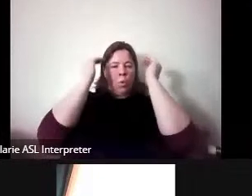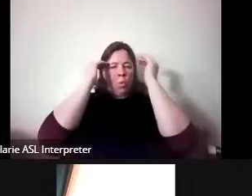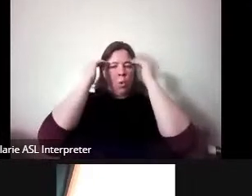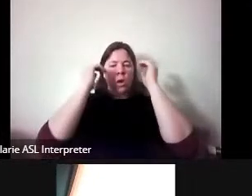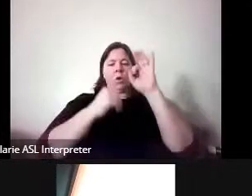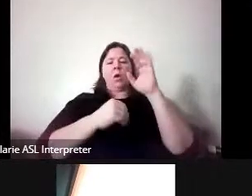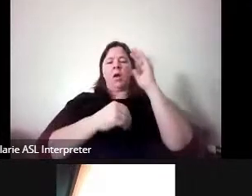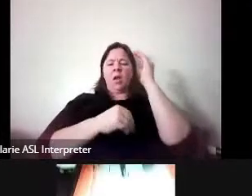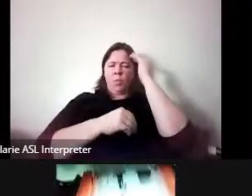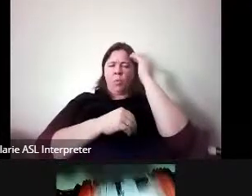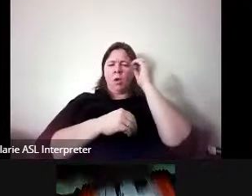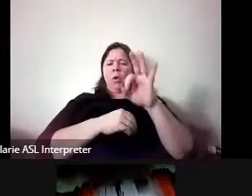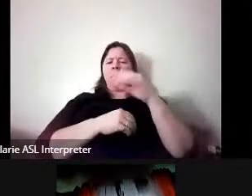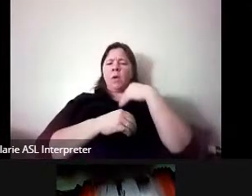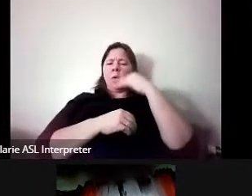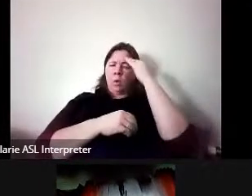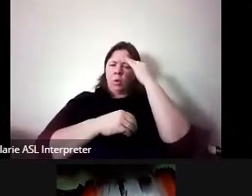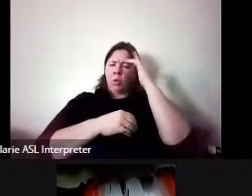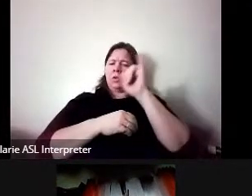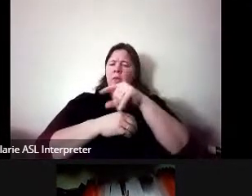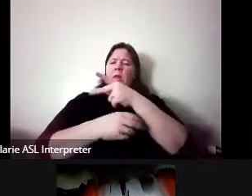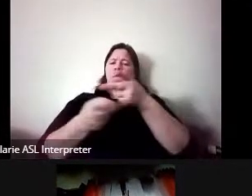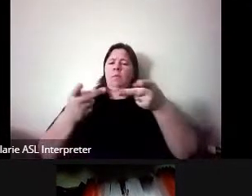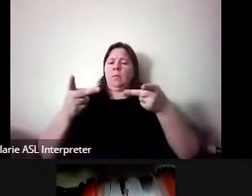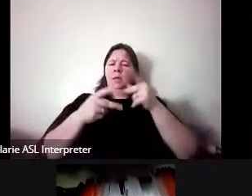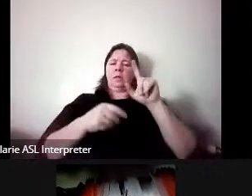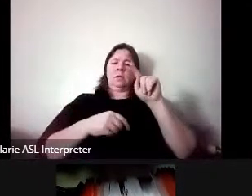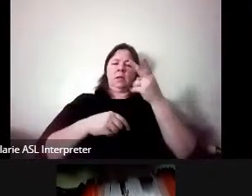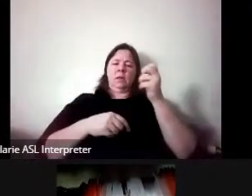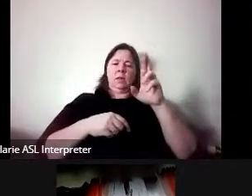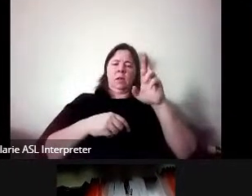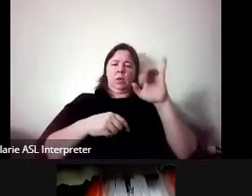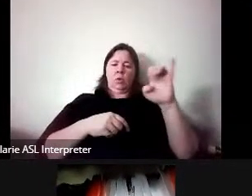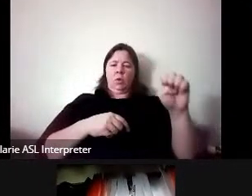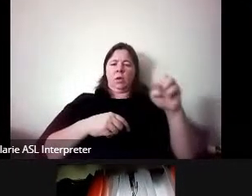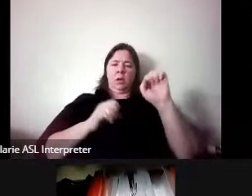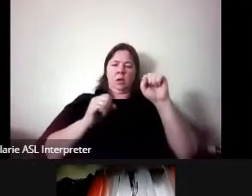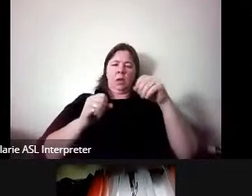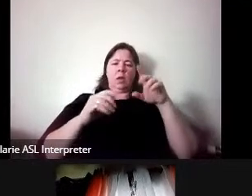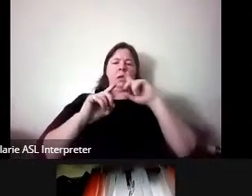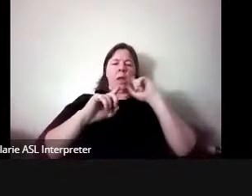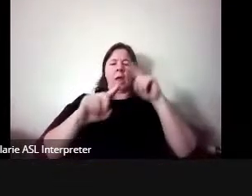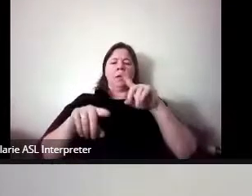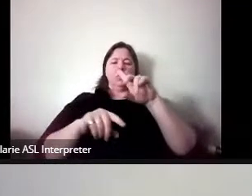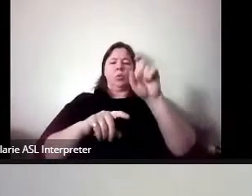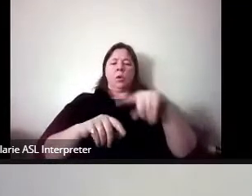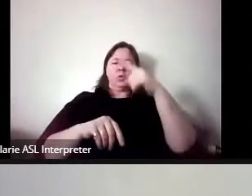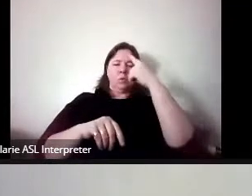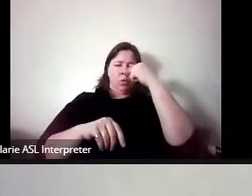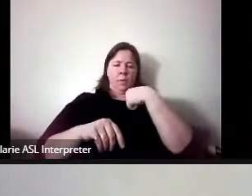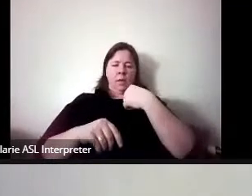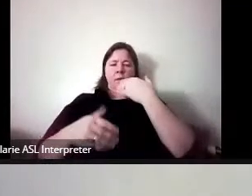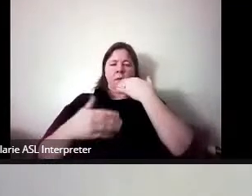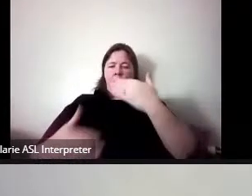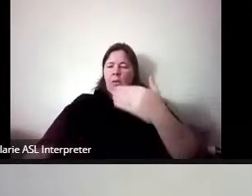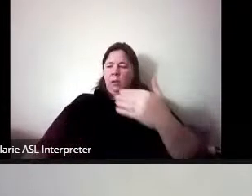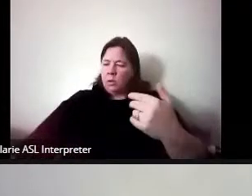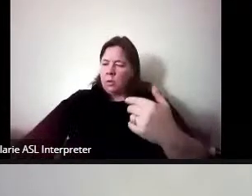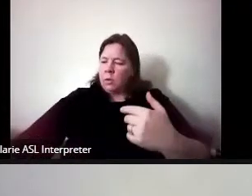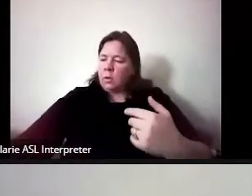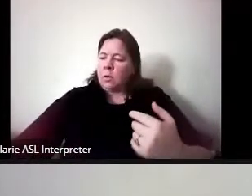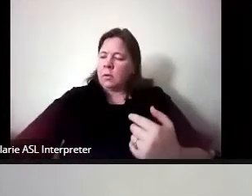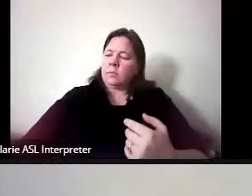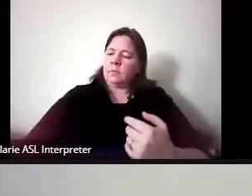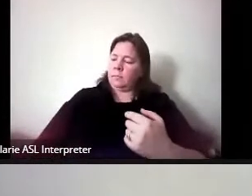just wanted to acknowledge that Theory was able to answer that question. Yeah, Switzerland is in